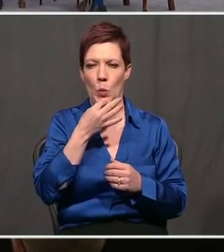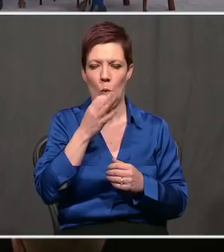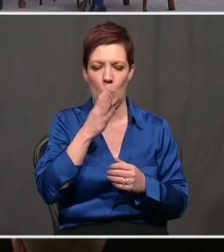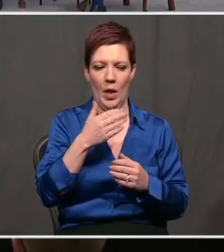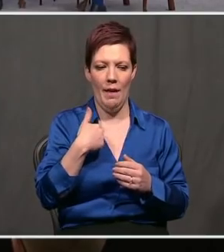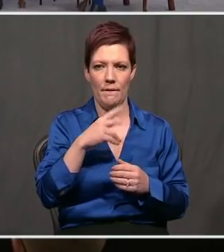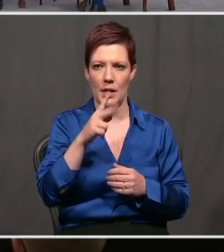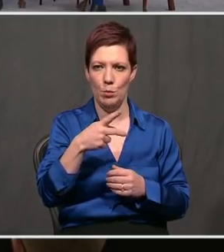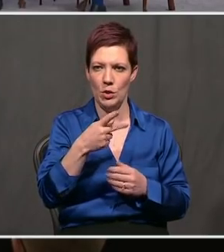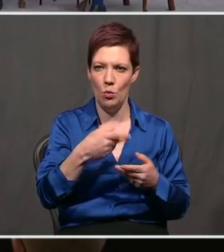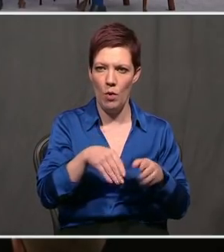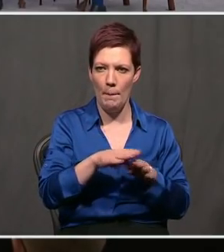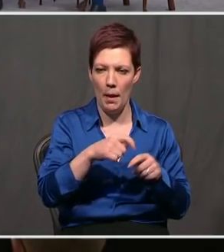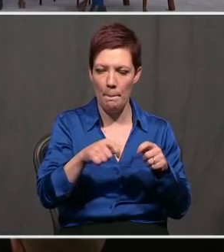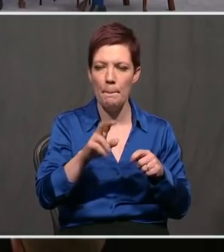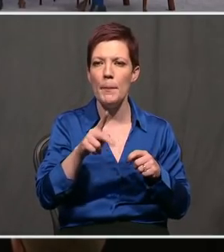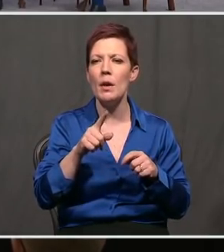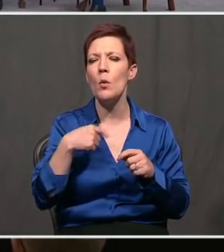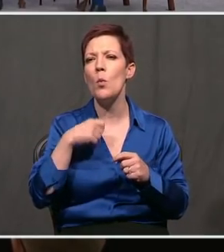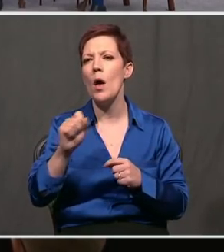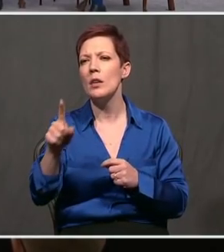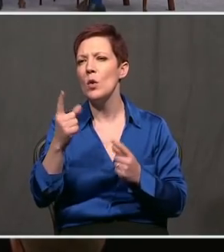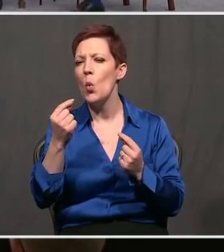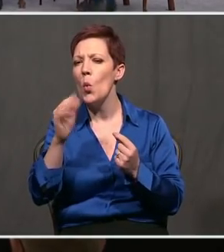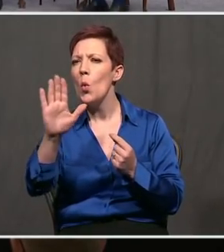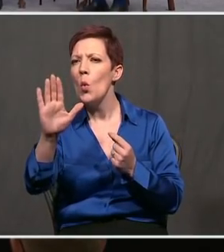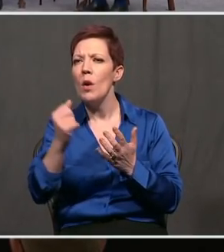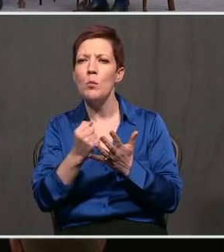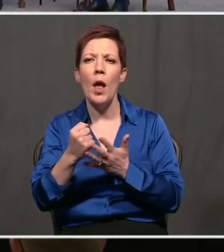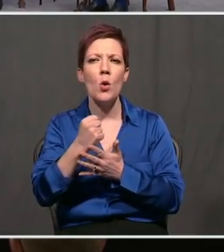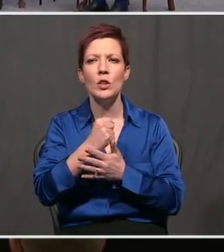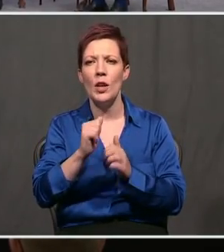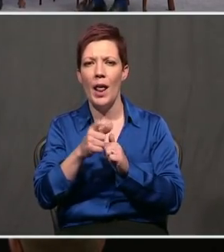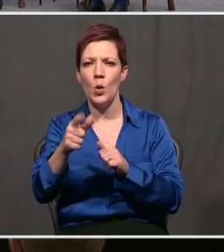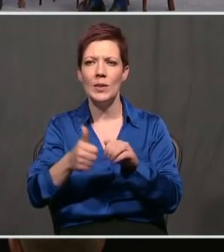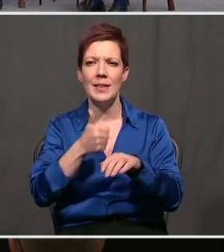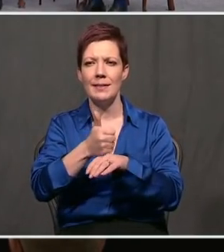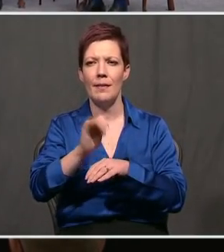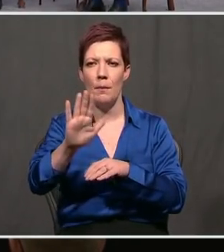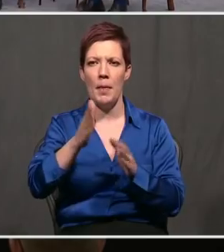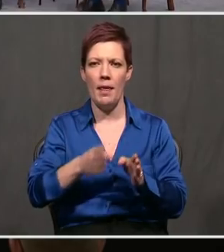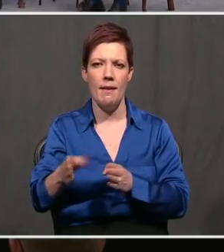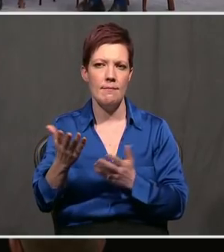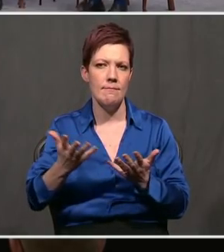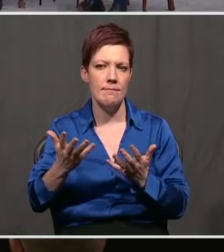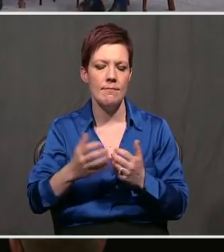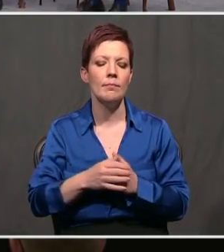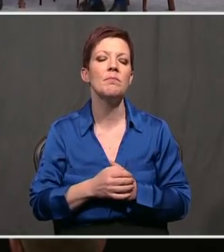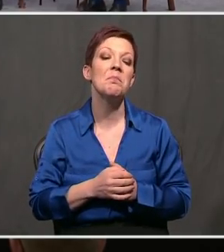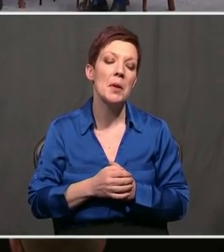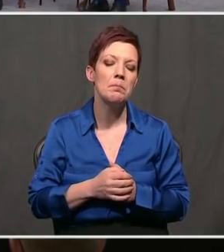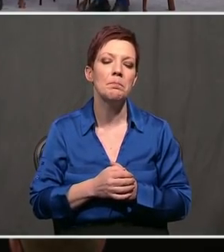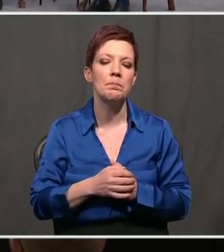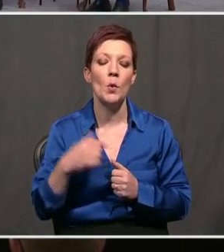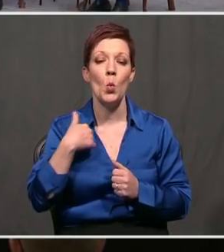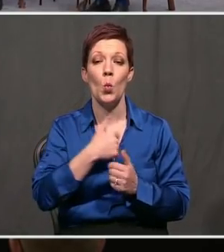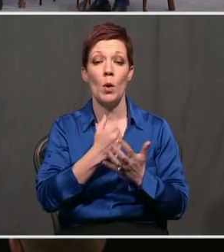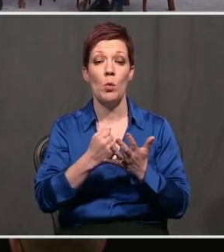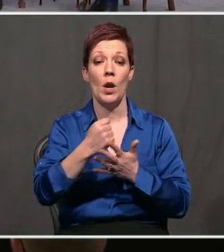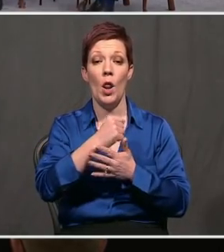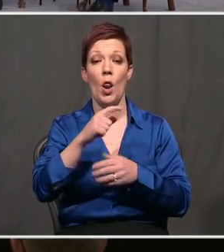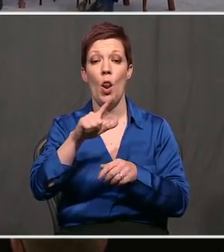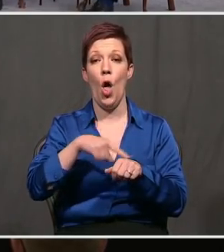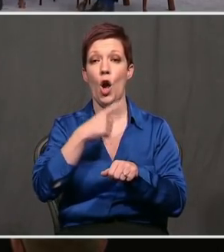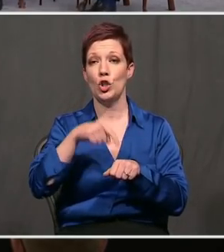how you're thinking about which groups you try to stack as we roll vaccines out? Yeah, so I mean, obviously, you know, we're prioritizing long-term care residents